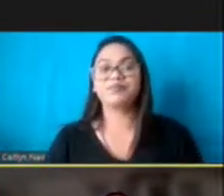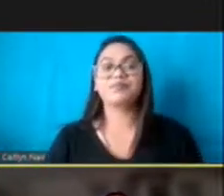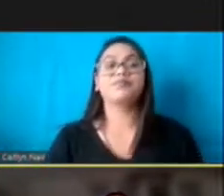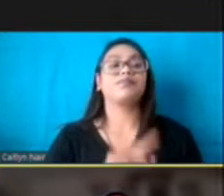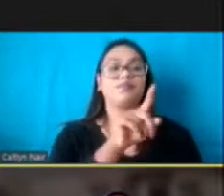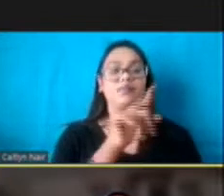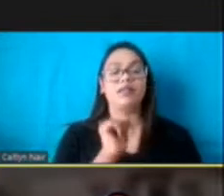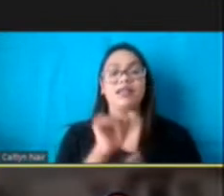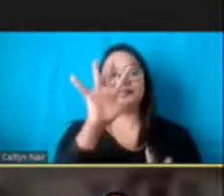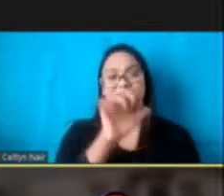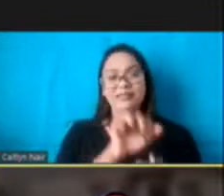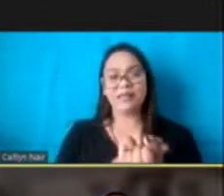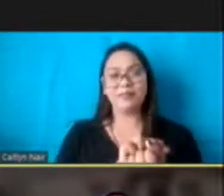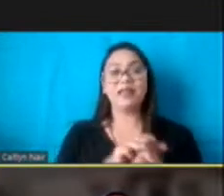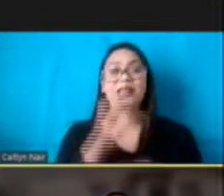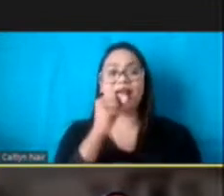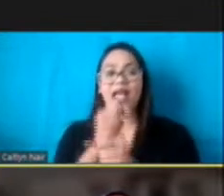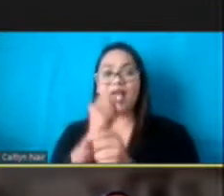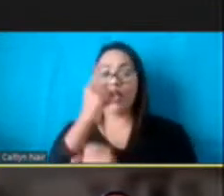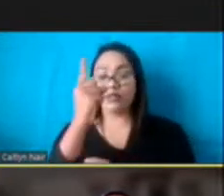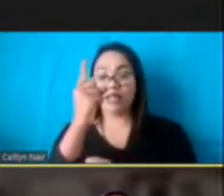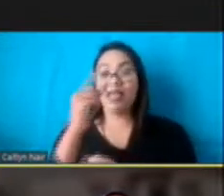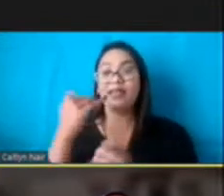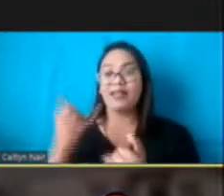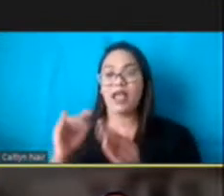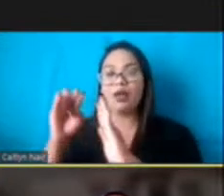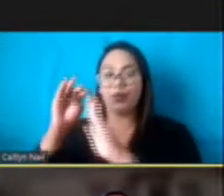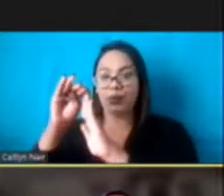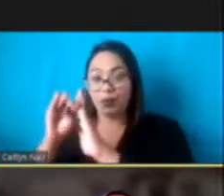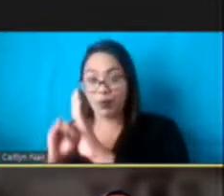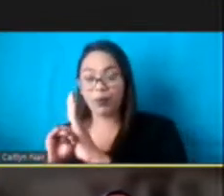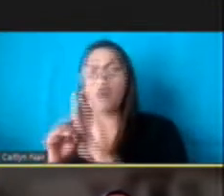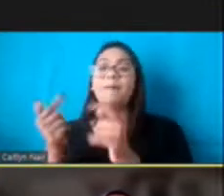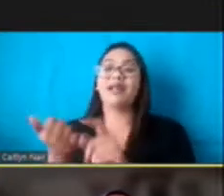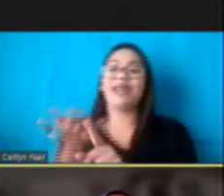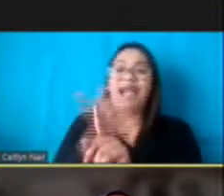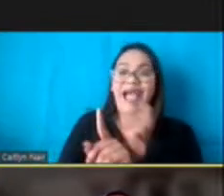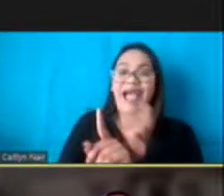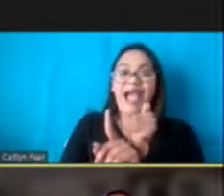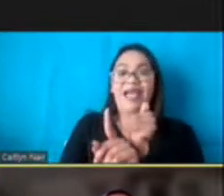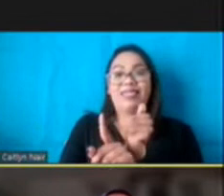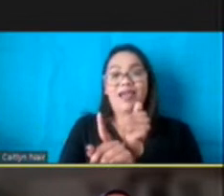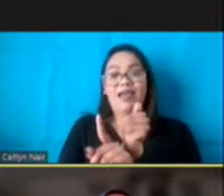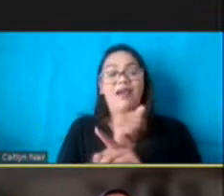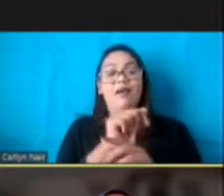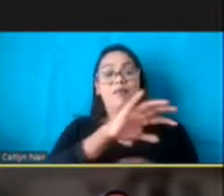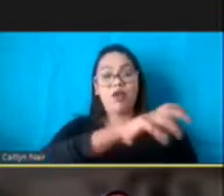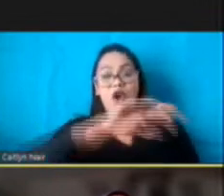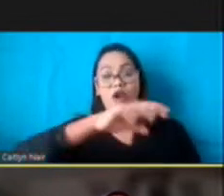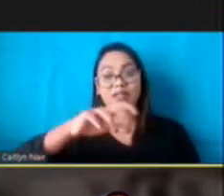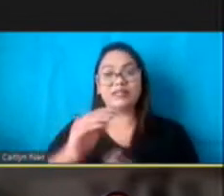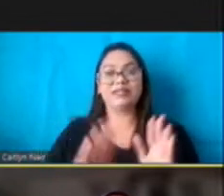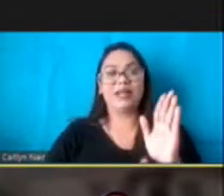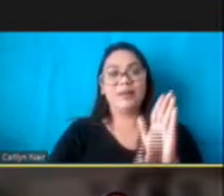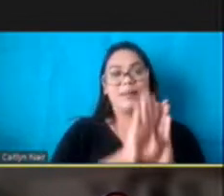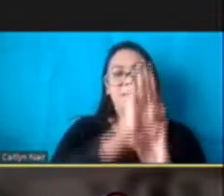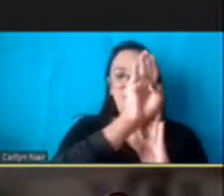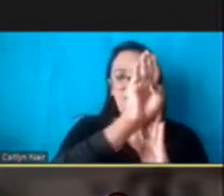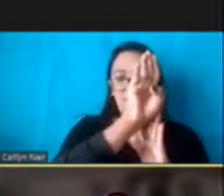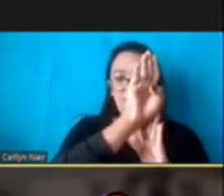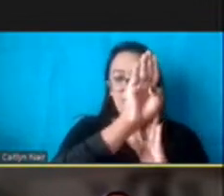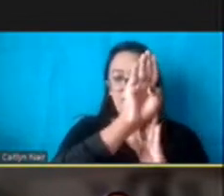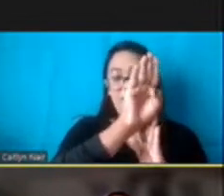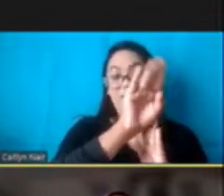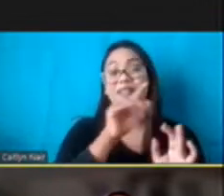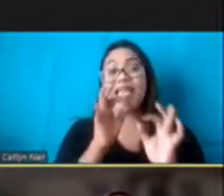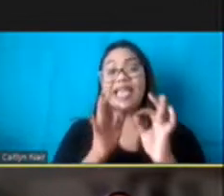However, other provinces are still rising quite steeply. And I think what's important is that the force of increase in cases means that